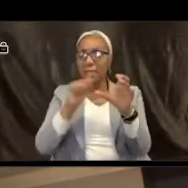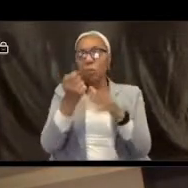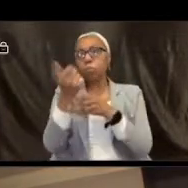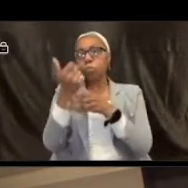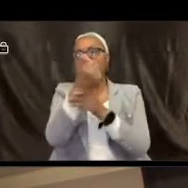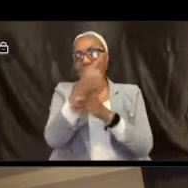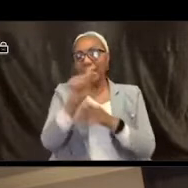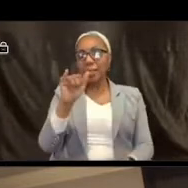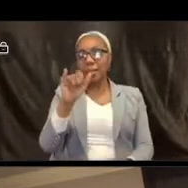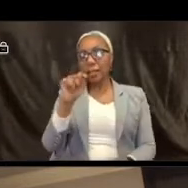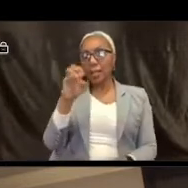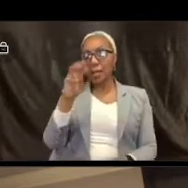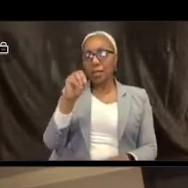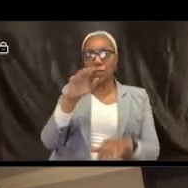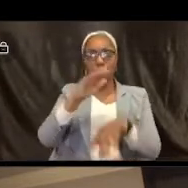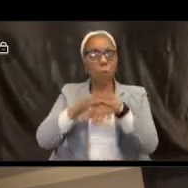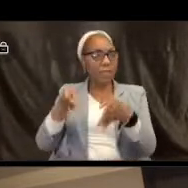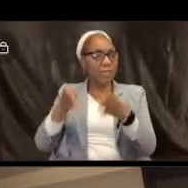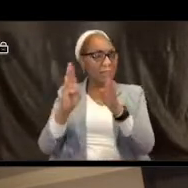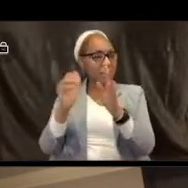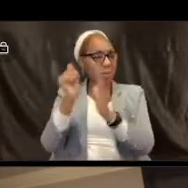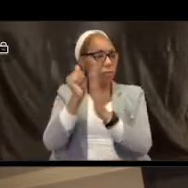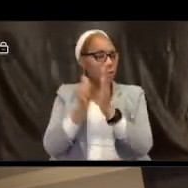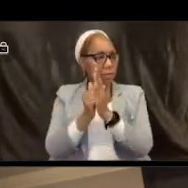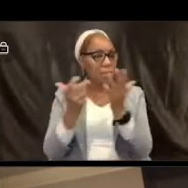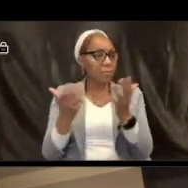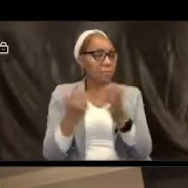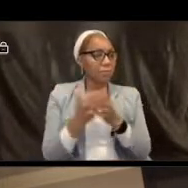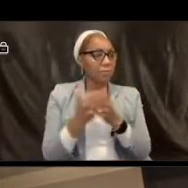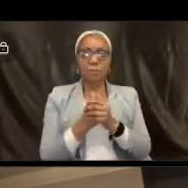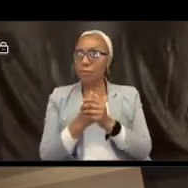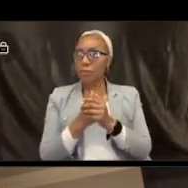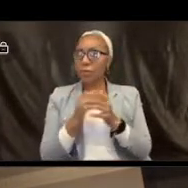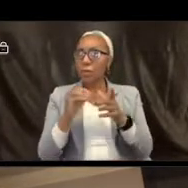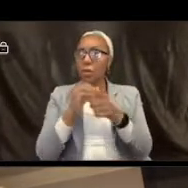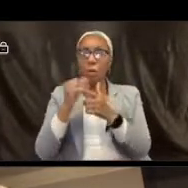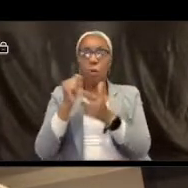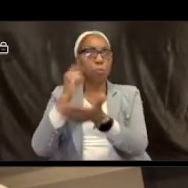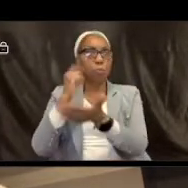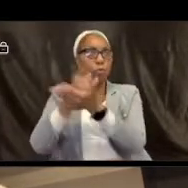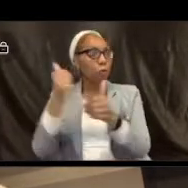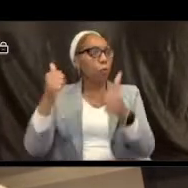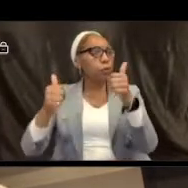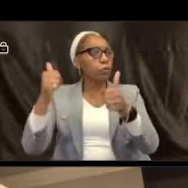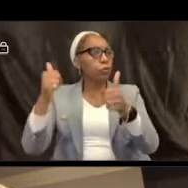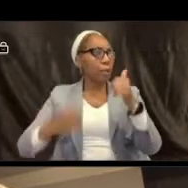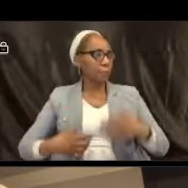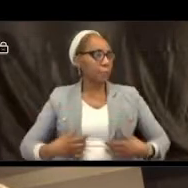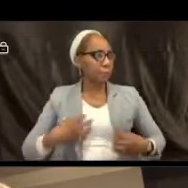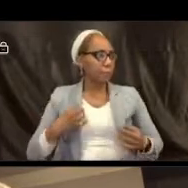consent agenda or approval.